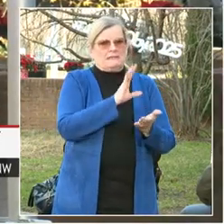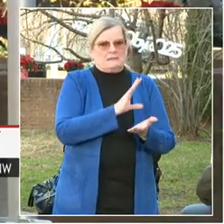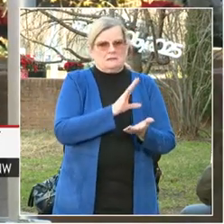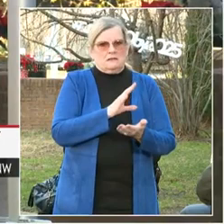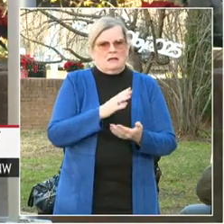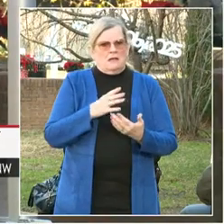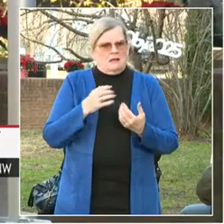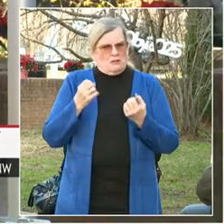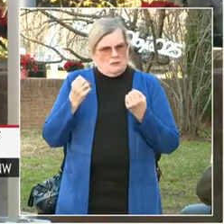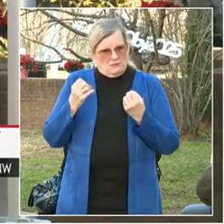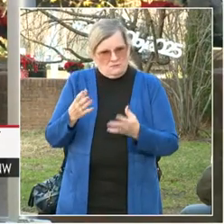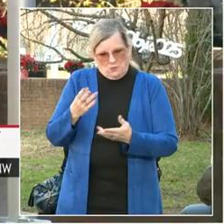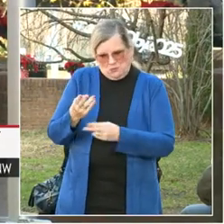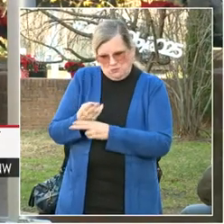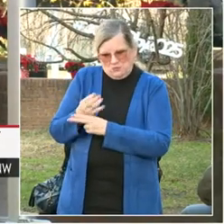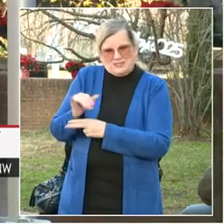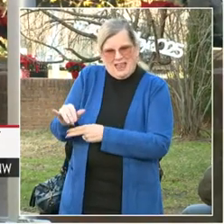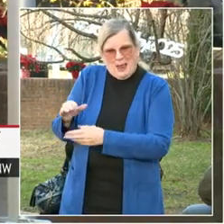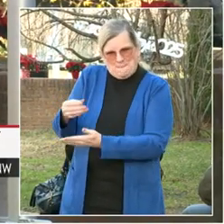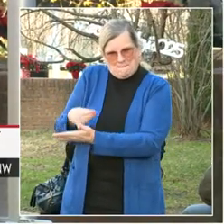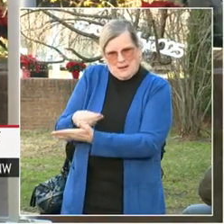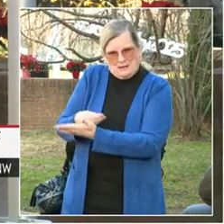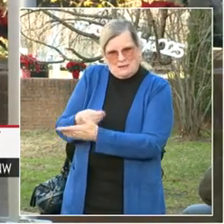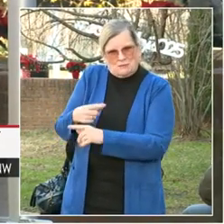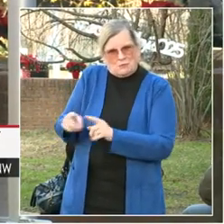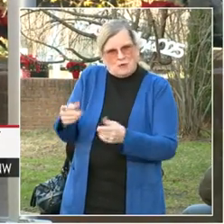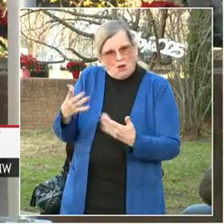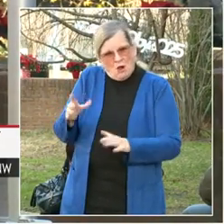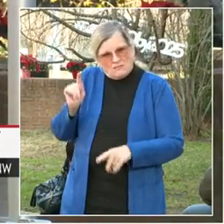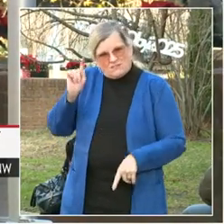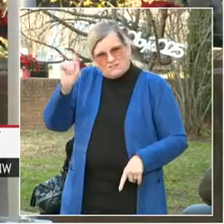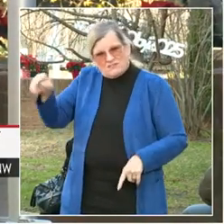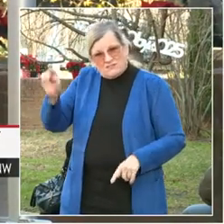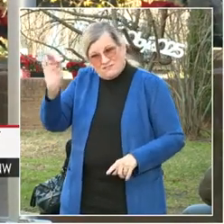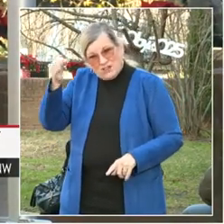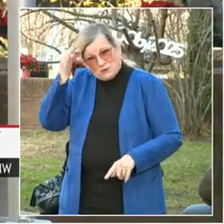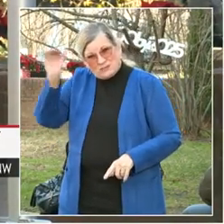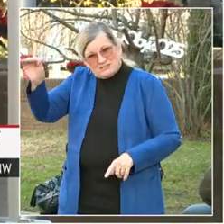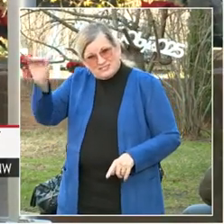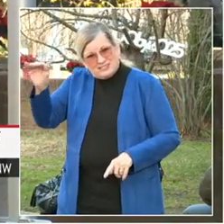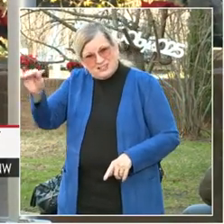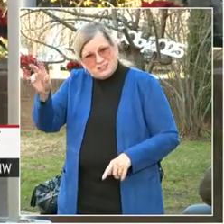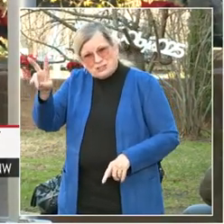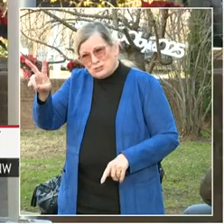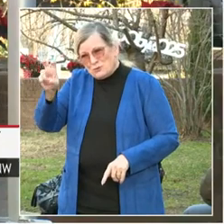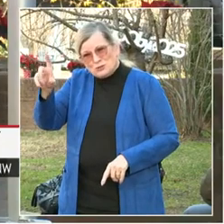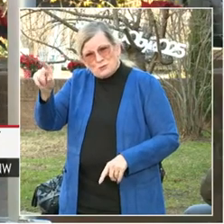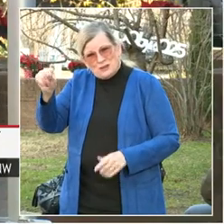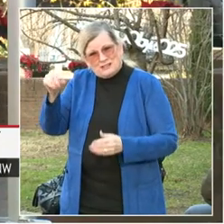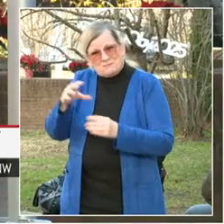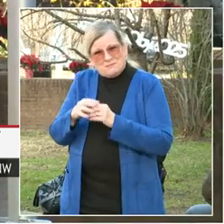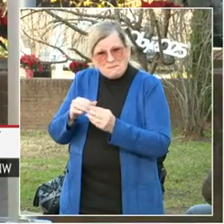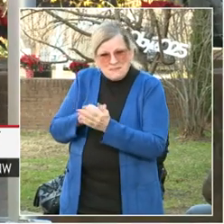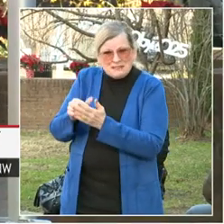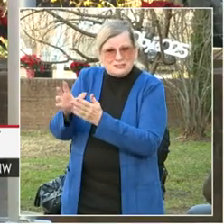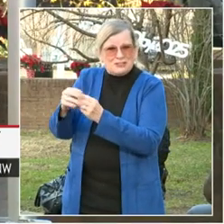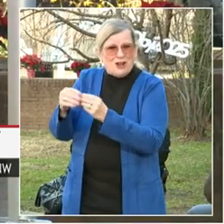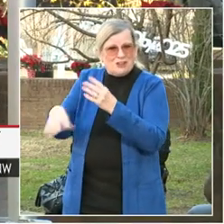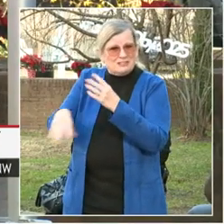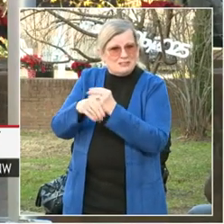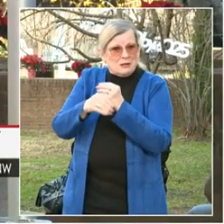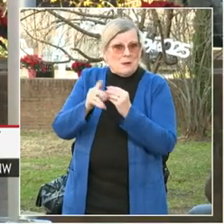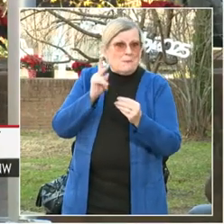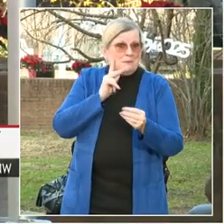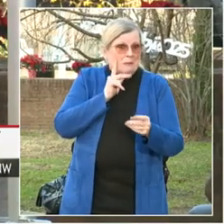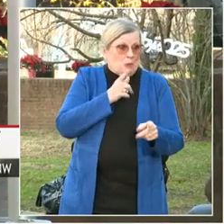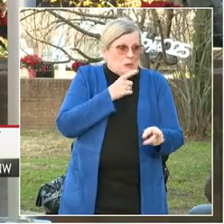but we've asked the federal government for another $220 million for people who are experiencing